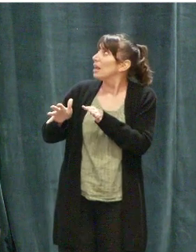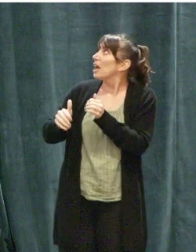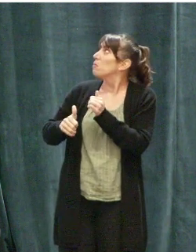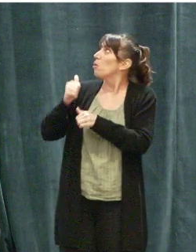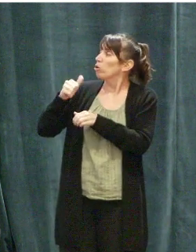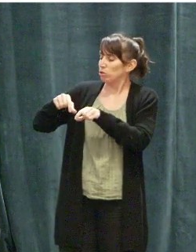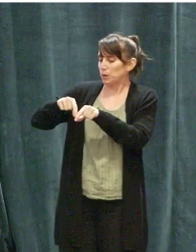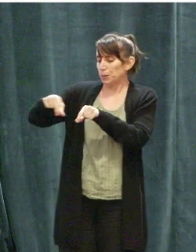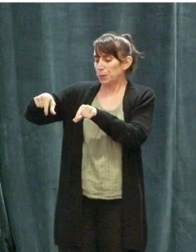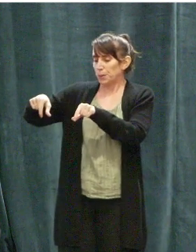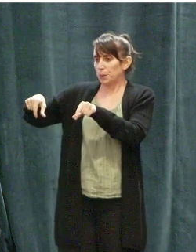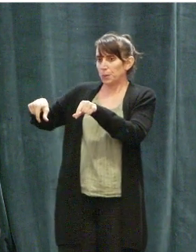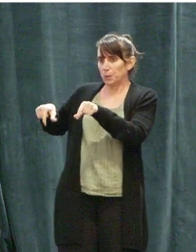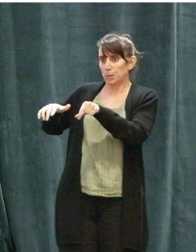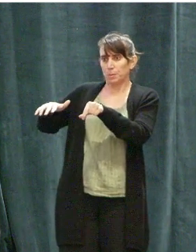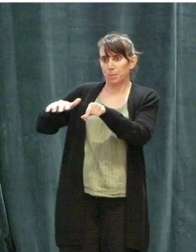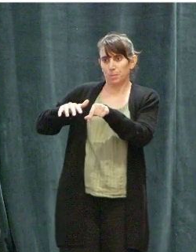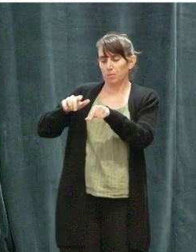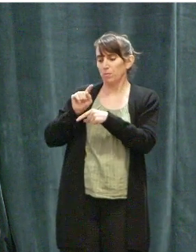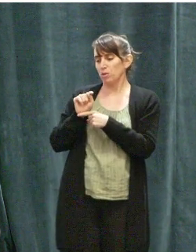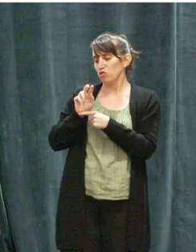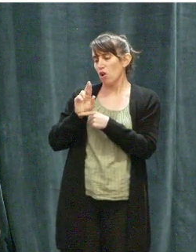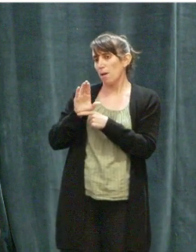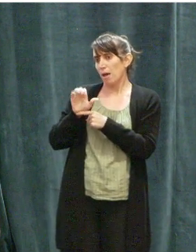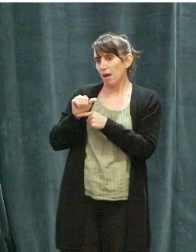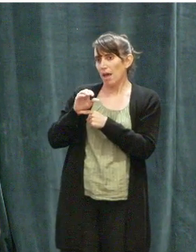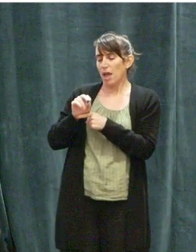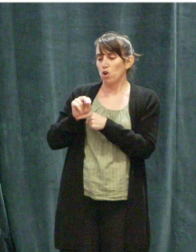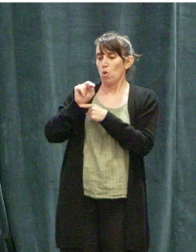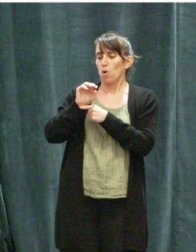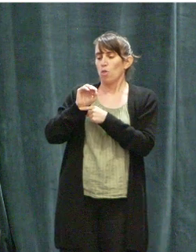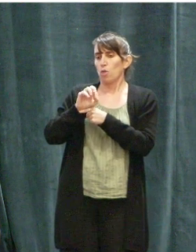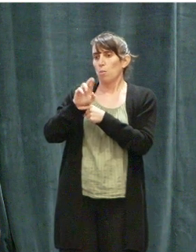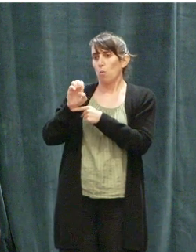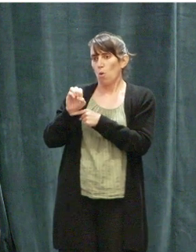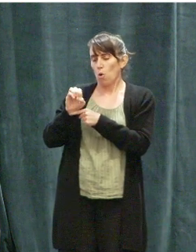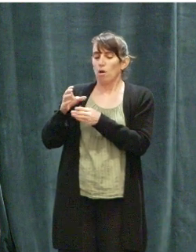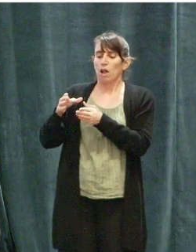area that abuts Tribeca, Northmore, and Route 9A.